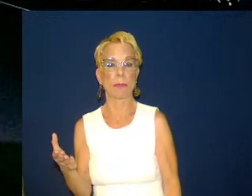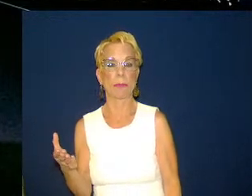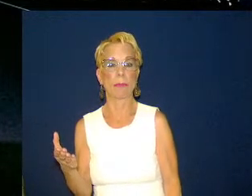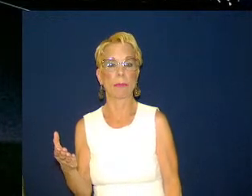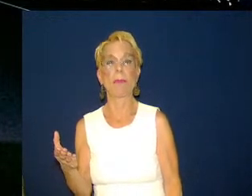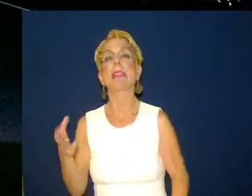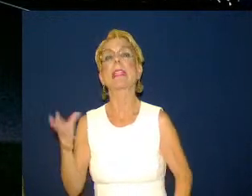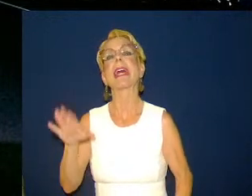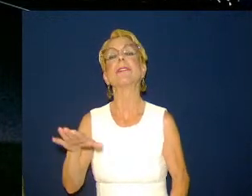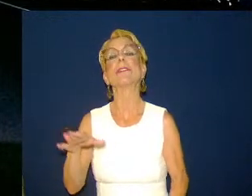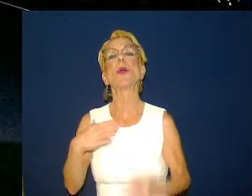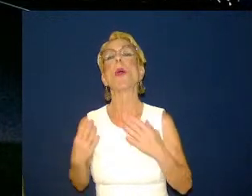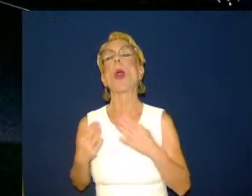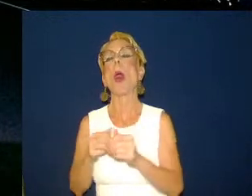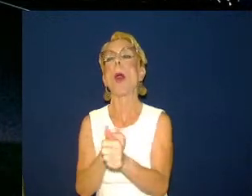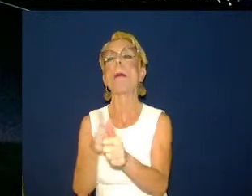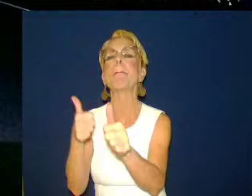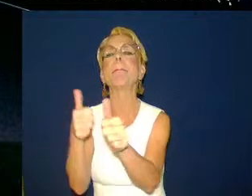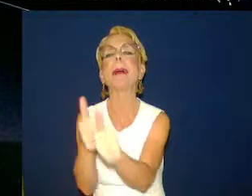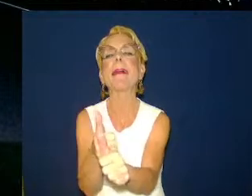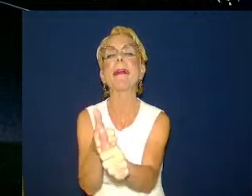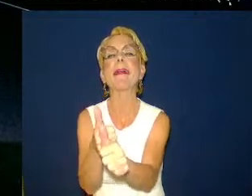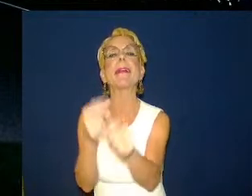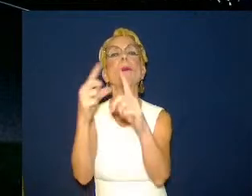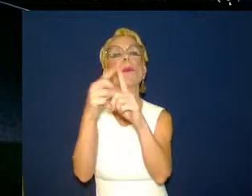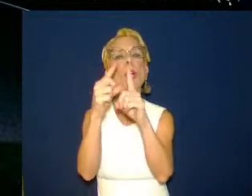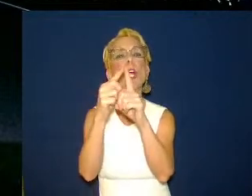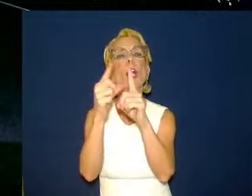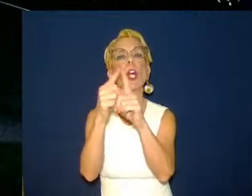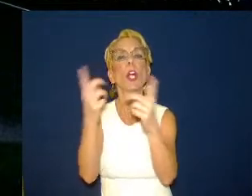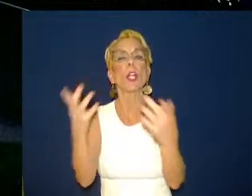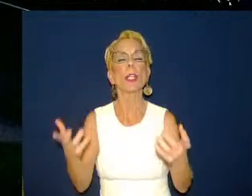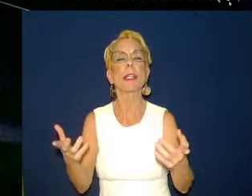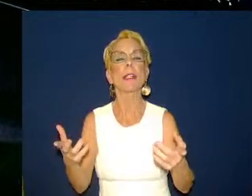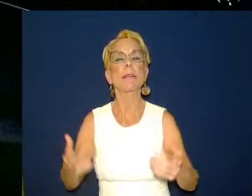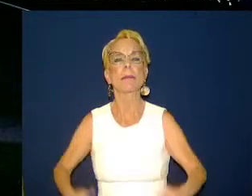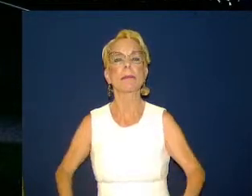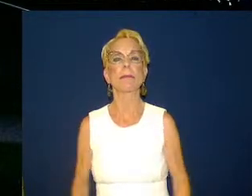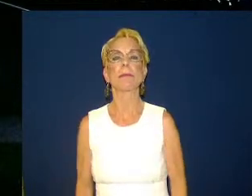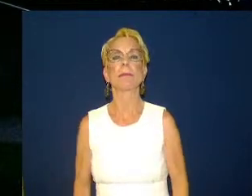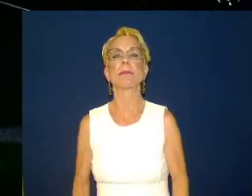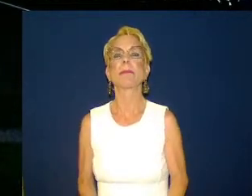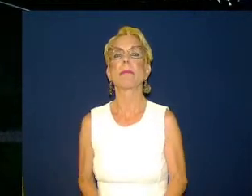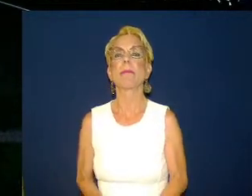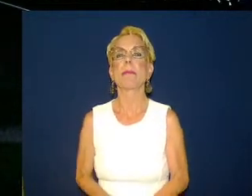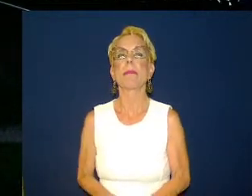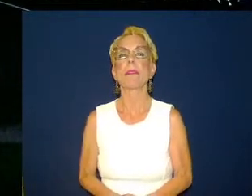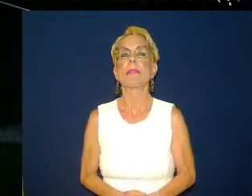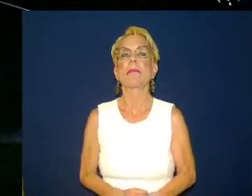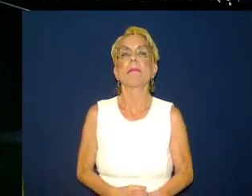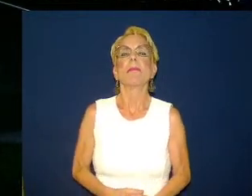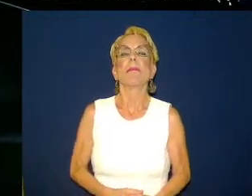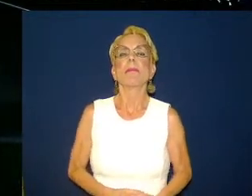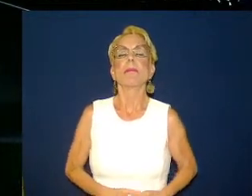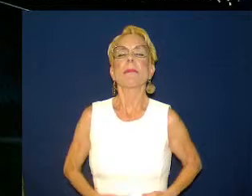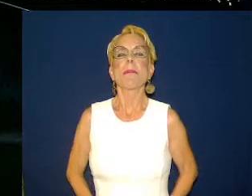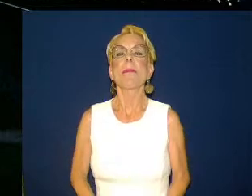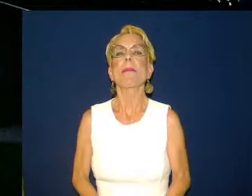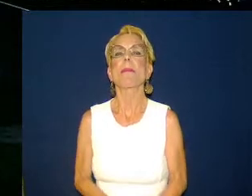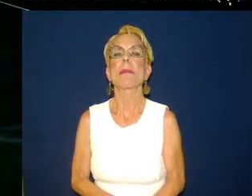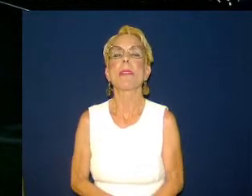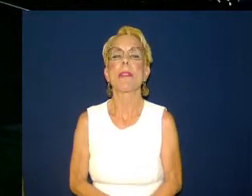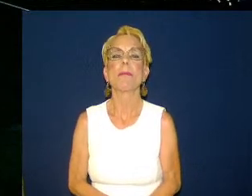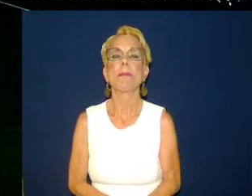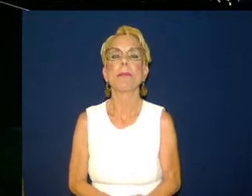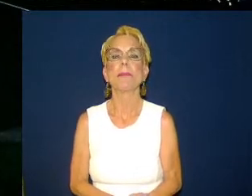And love people enough to share our story with them, how we were lost in sin. Jesus came along and rescued us